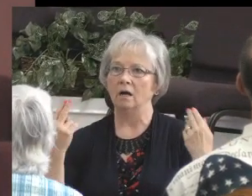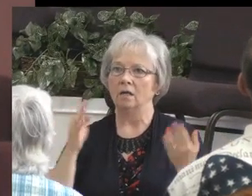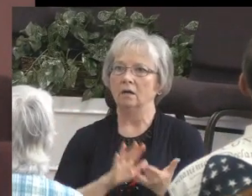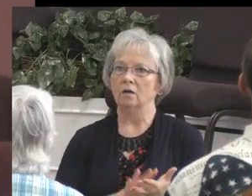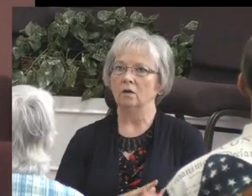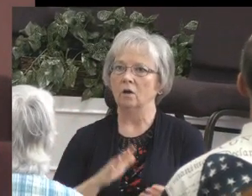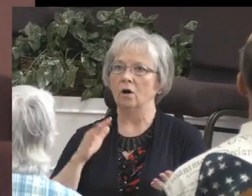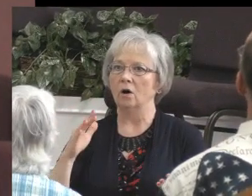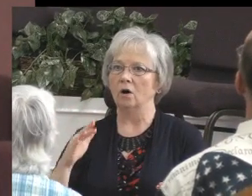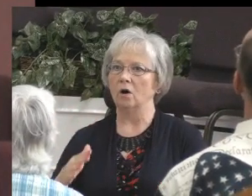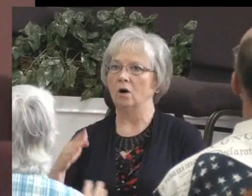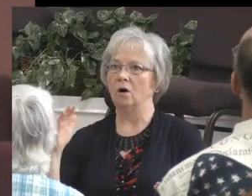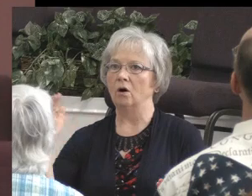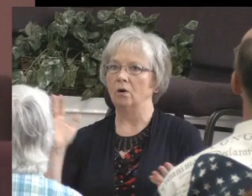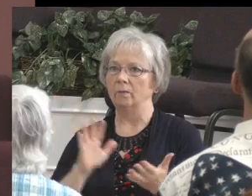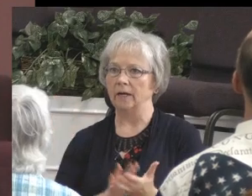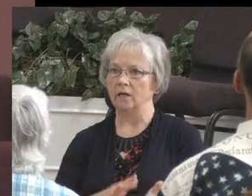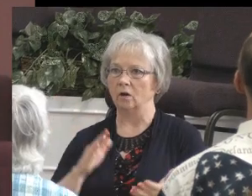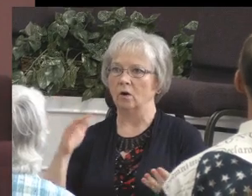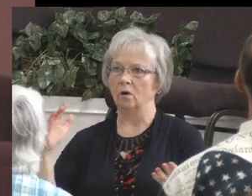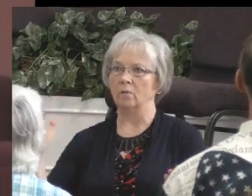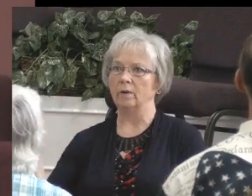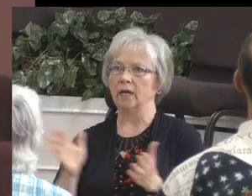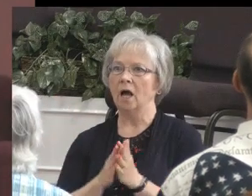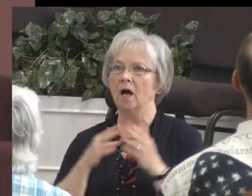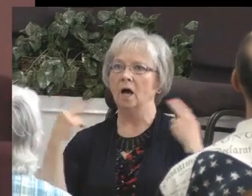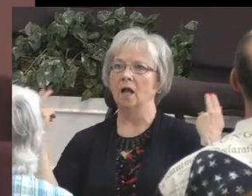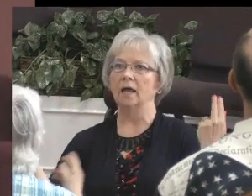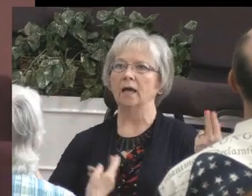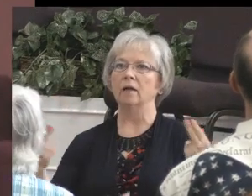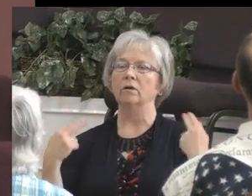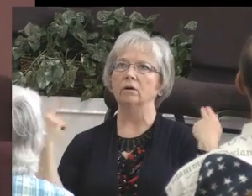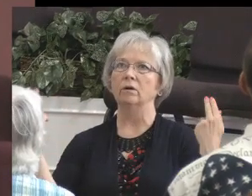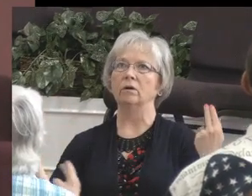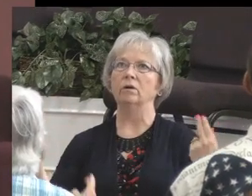hallelujah. Glory, glory,